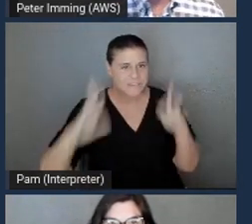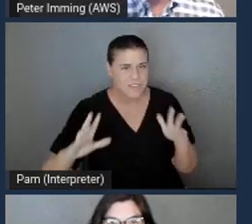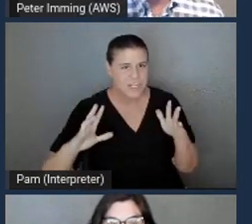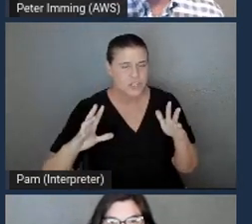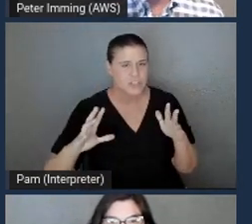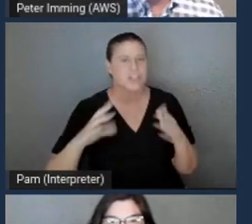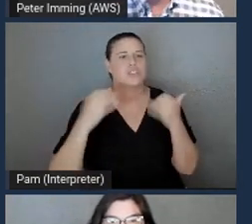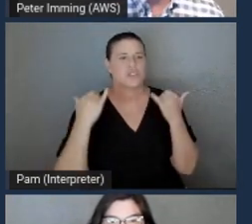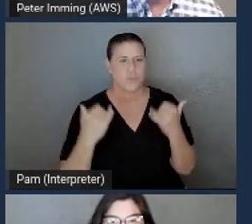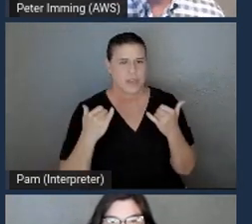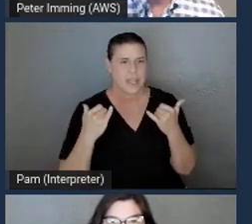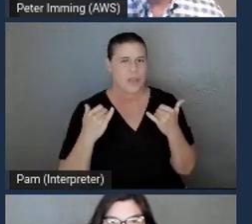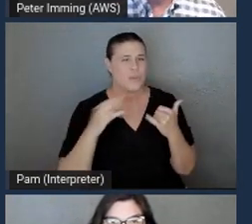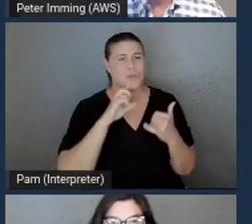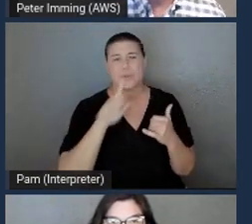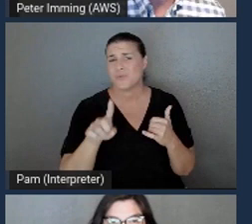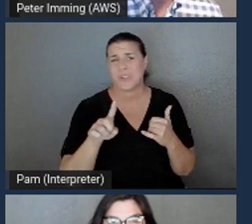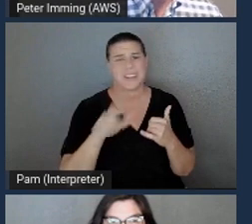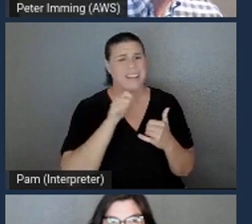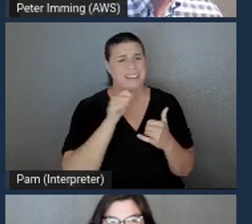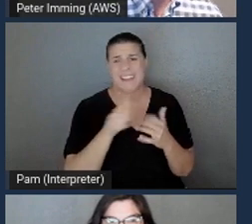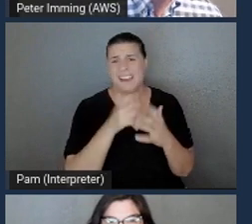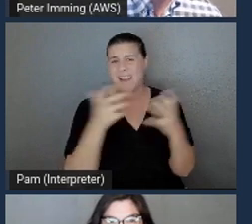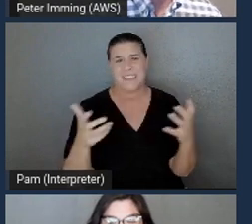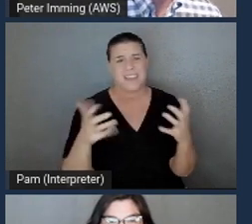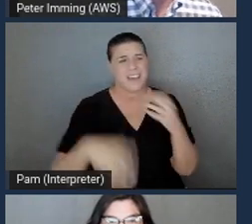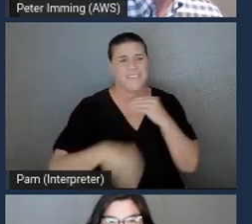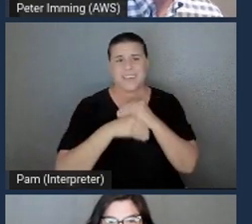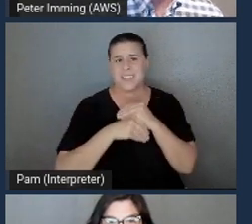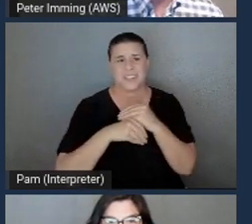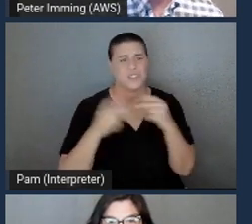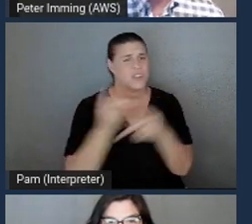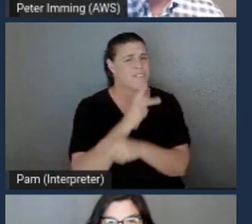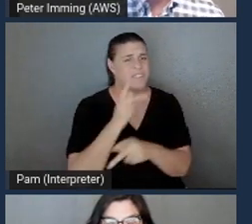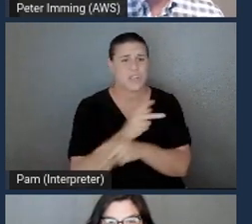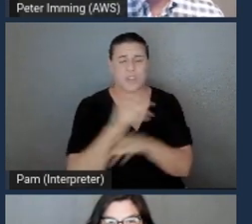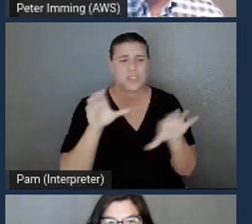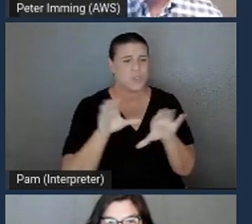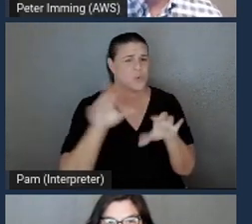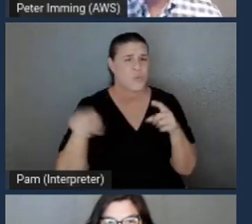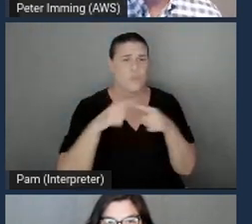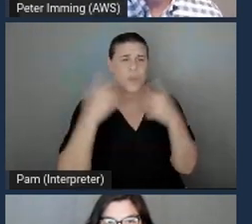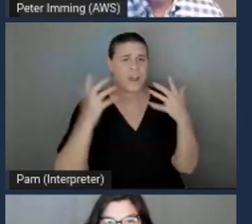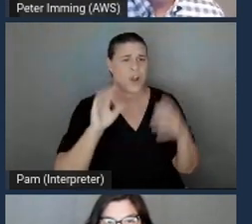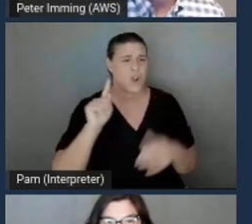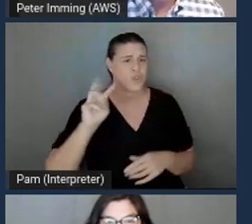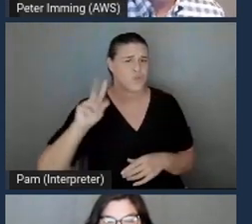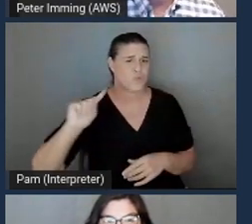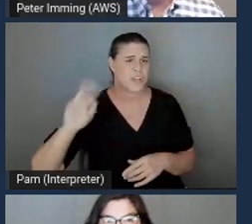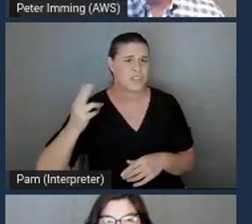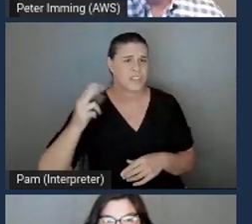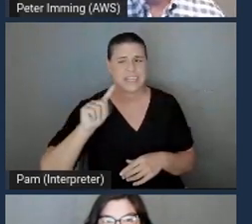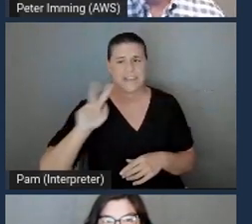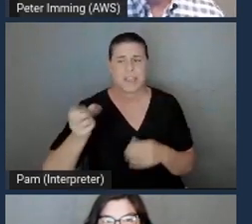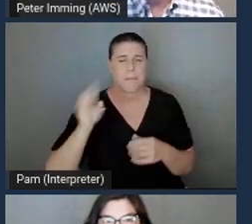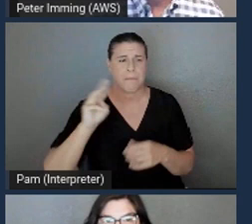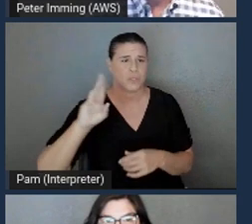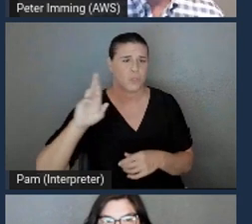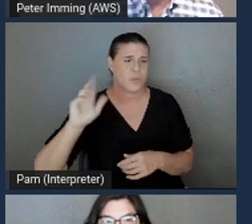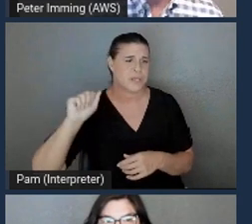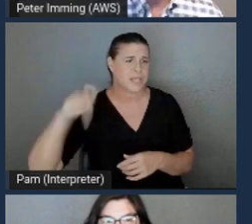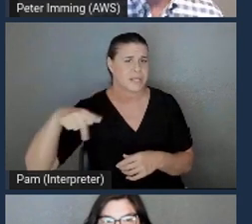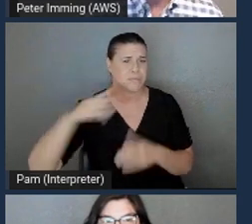done. And so now there's really not a lot of additional configuration to do once our Twitch TV multi-region access point is